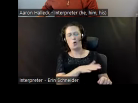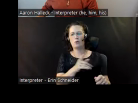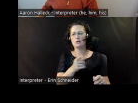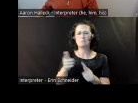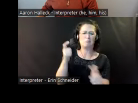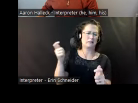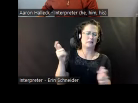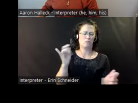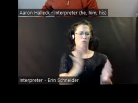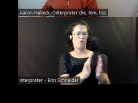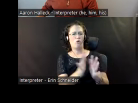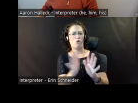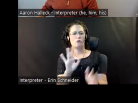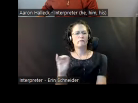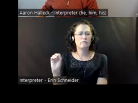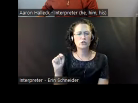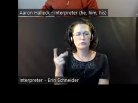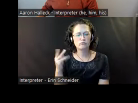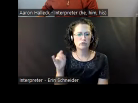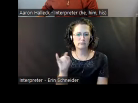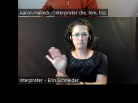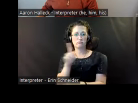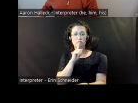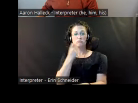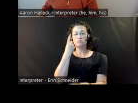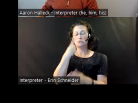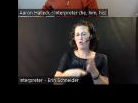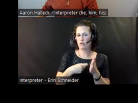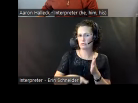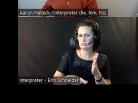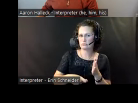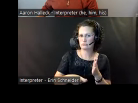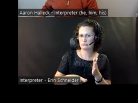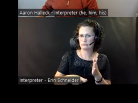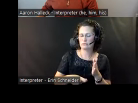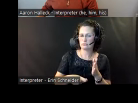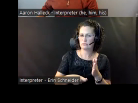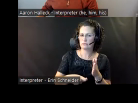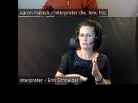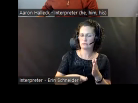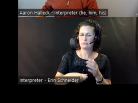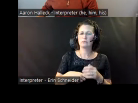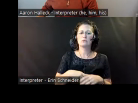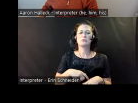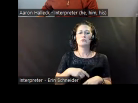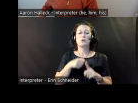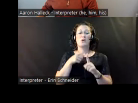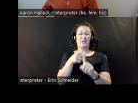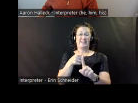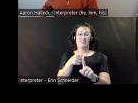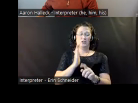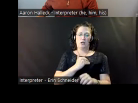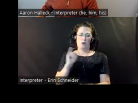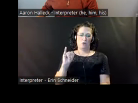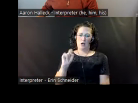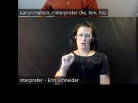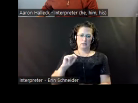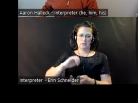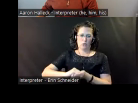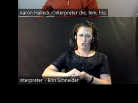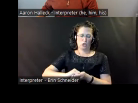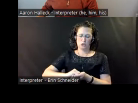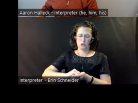forth, but to really understand the costs. And in this case, IT partners did not think